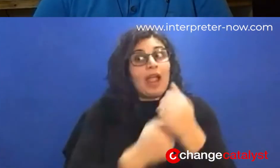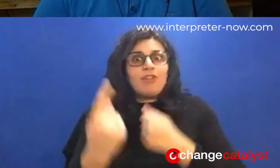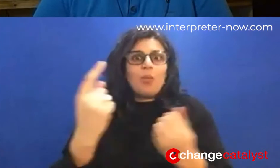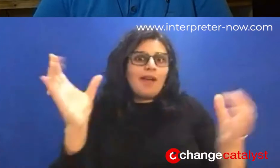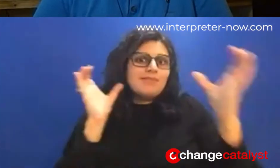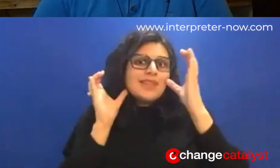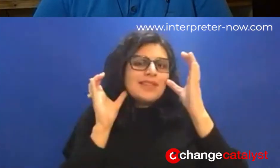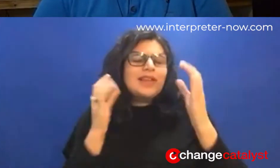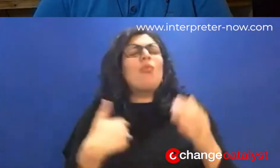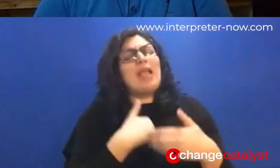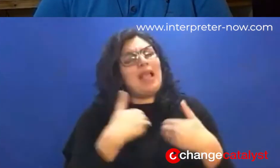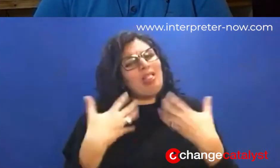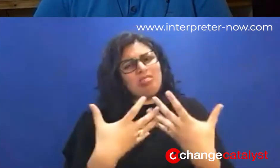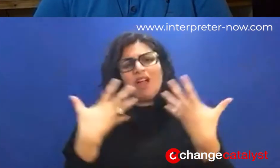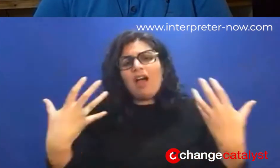And we,